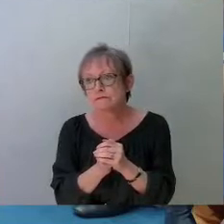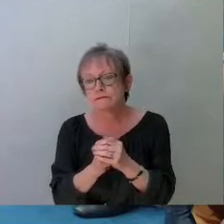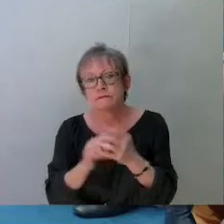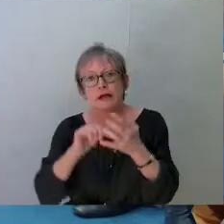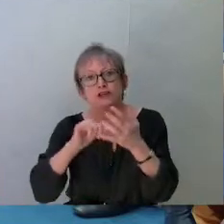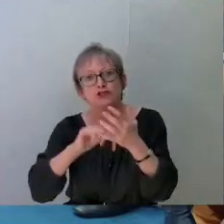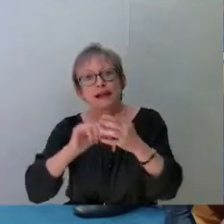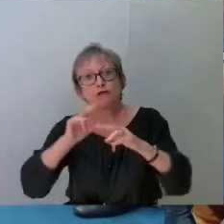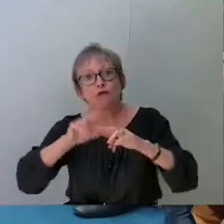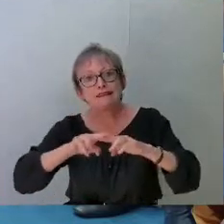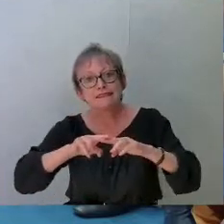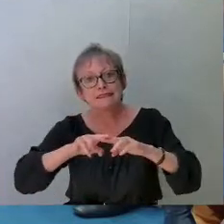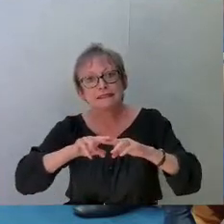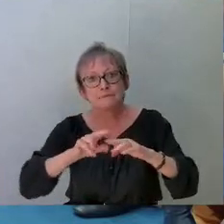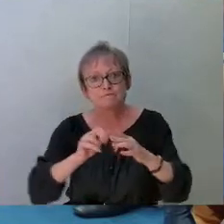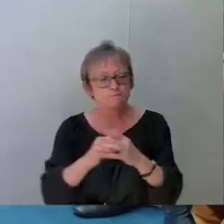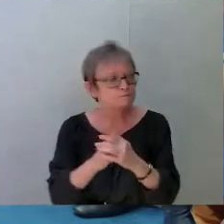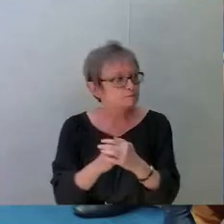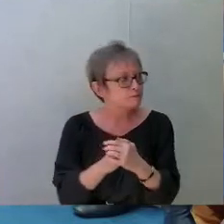Shannon Francis.